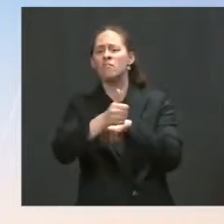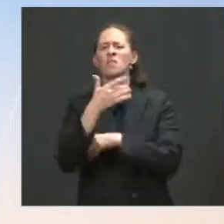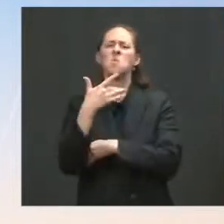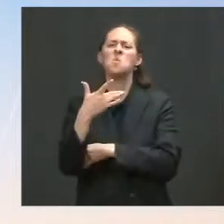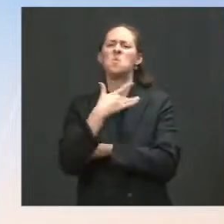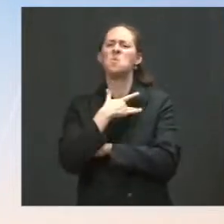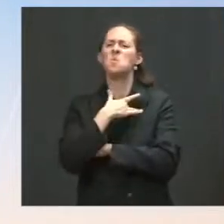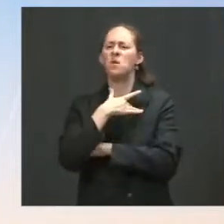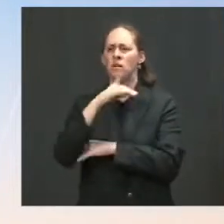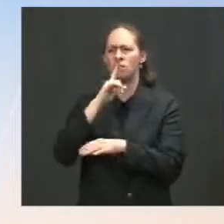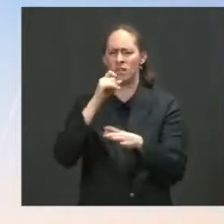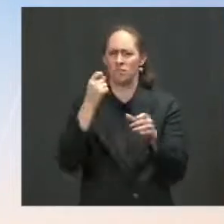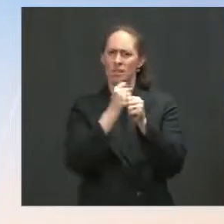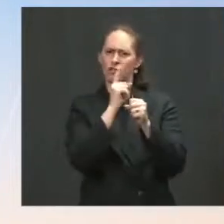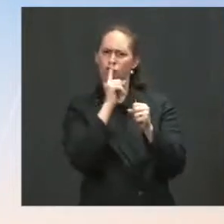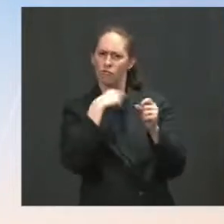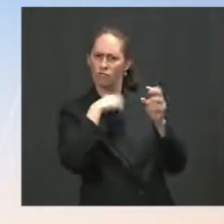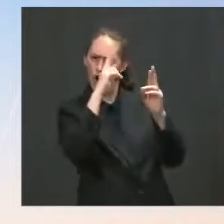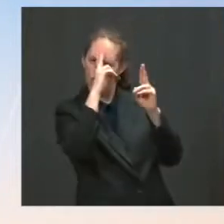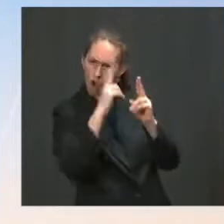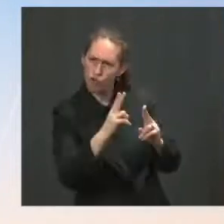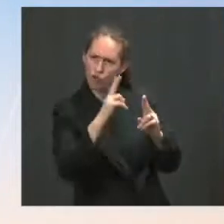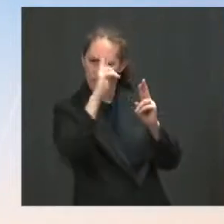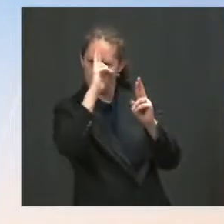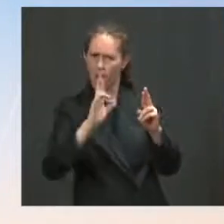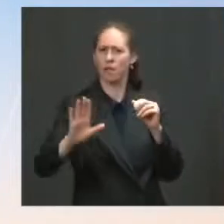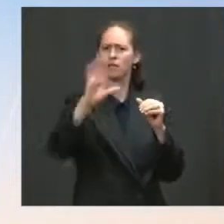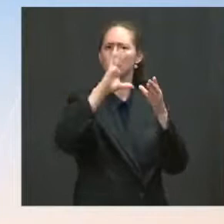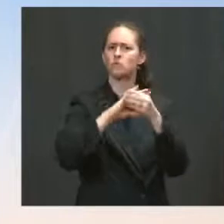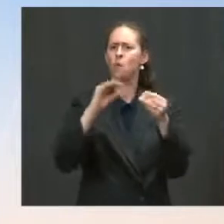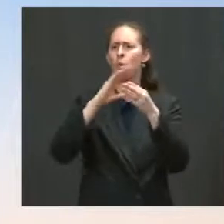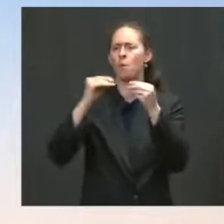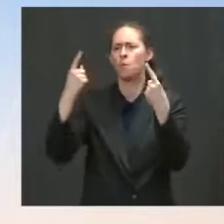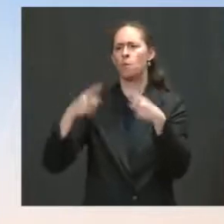and people treating them with respect. That has long been his policy,